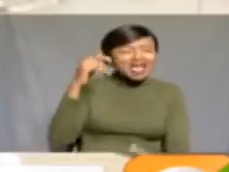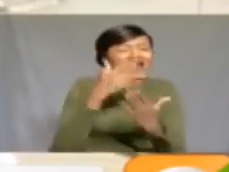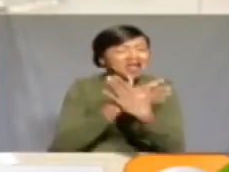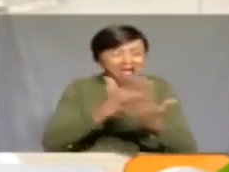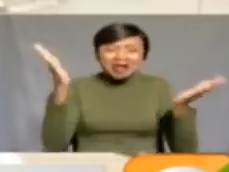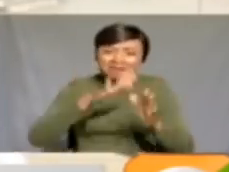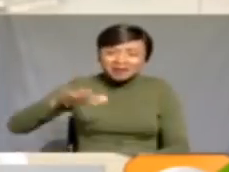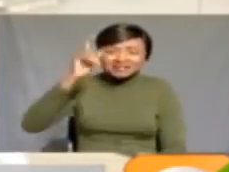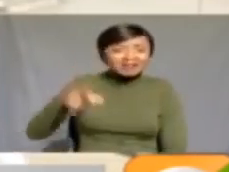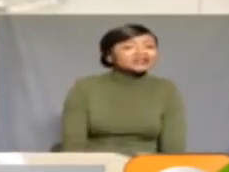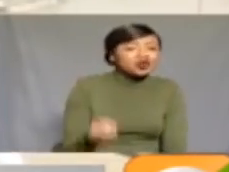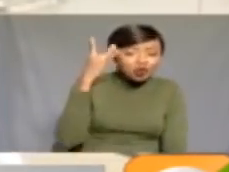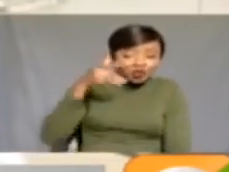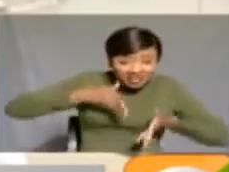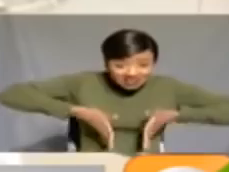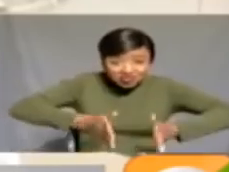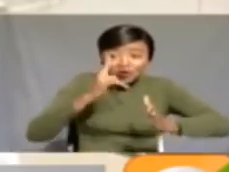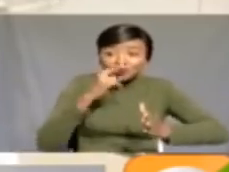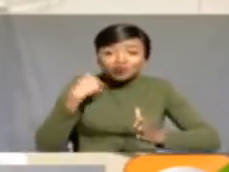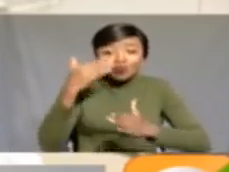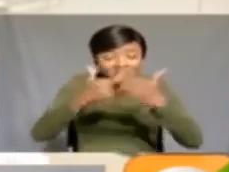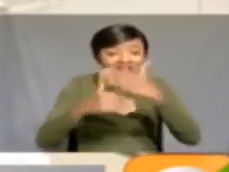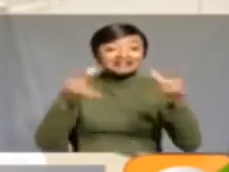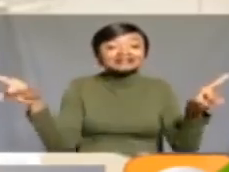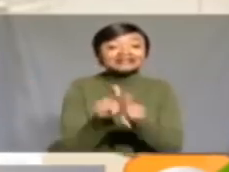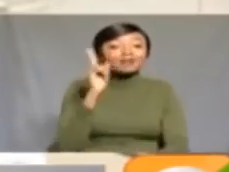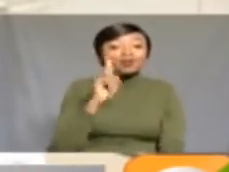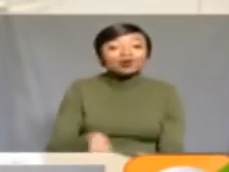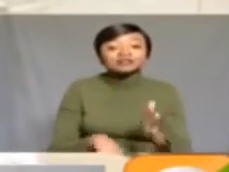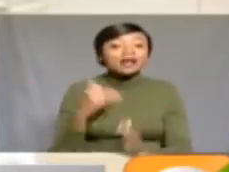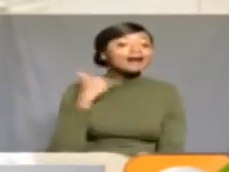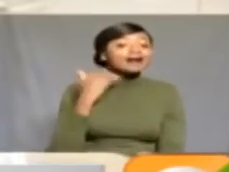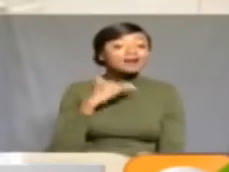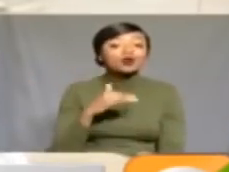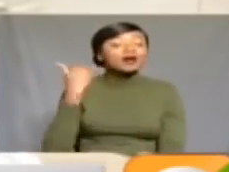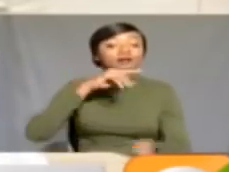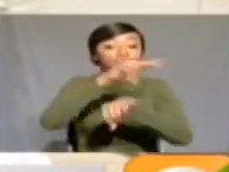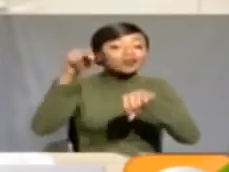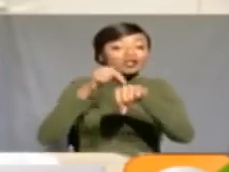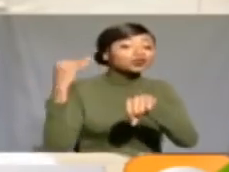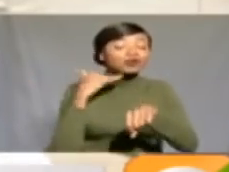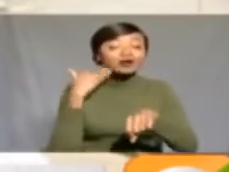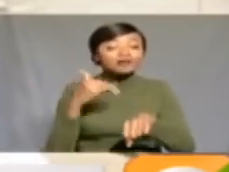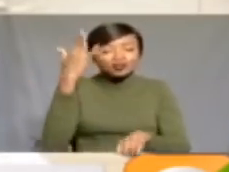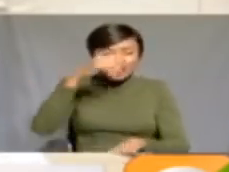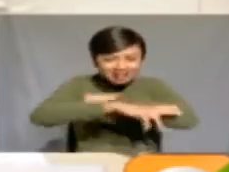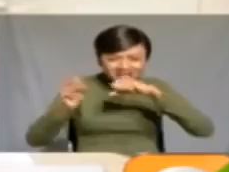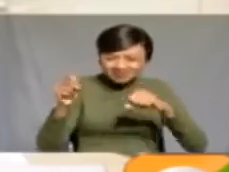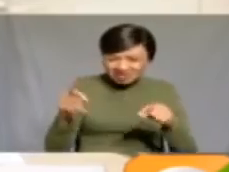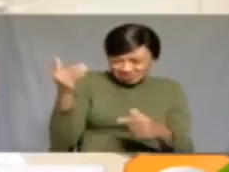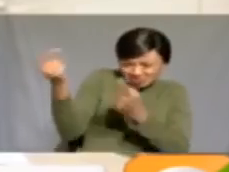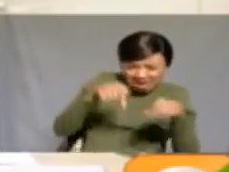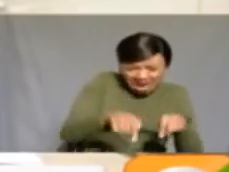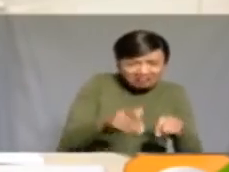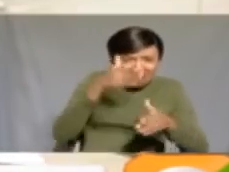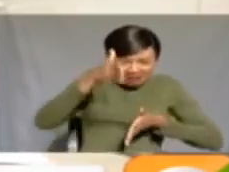kwamba aliyejenga nyumba hii aliyejenga barabara hii ni mkora. Mkora wa kimataifa na mwizi. Wezi jeka na waya kama hii alafu nakuja kutudanganya. Ati